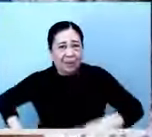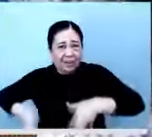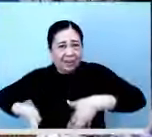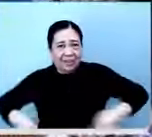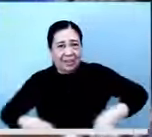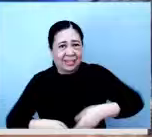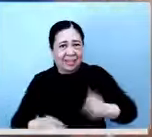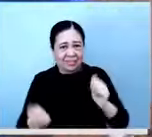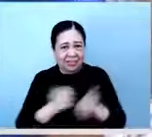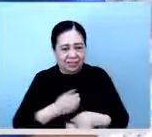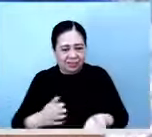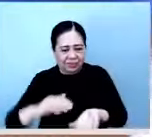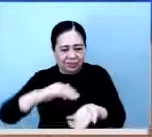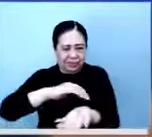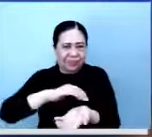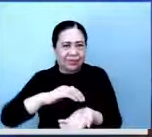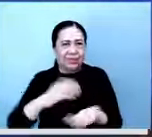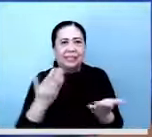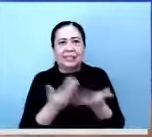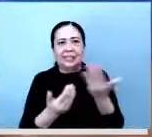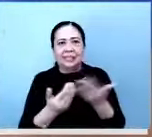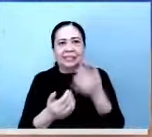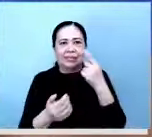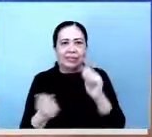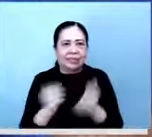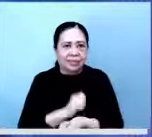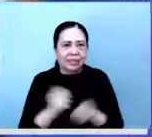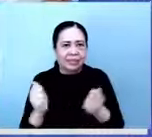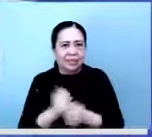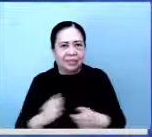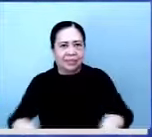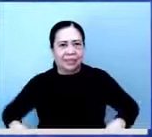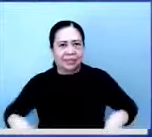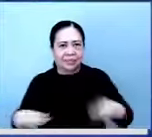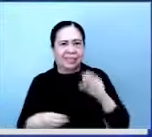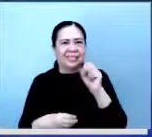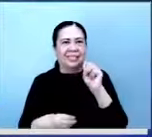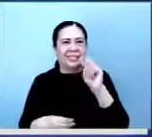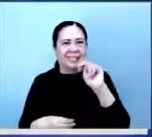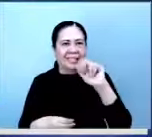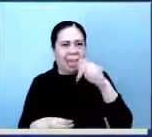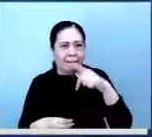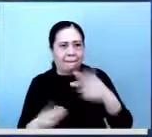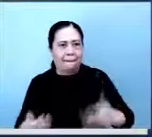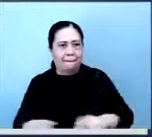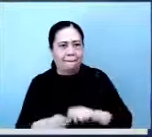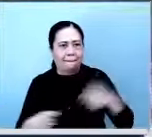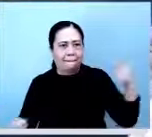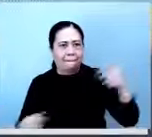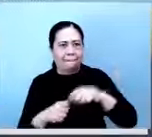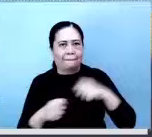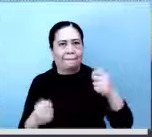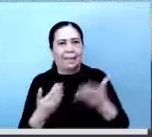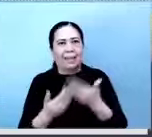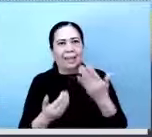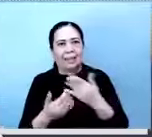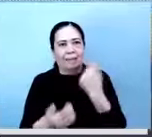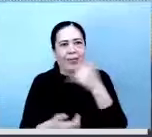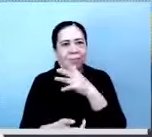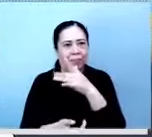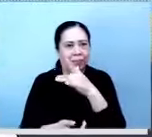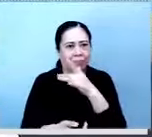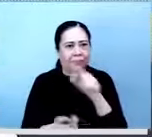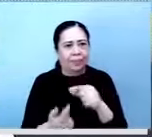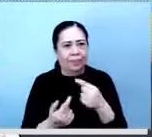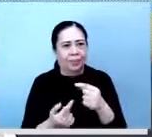changes. So it's so quick for you to change because naka-snap siya. Yes, and it's ano, it's a lot easier for moms, especially if we're